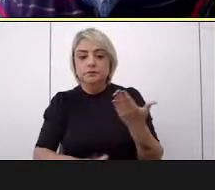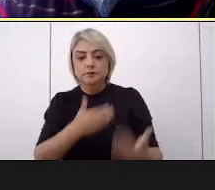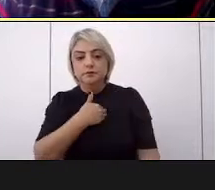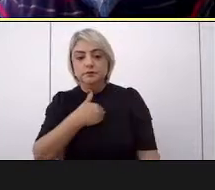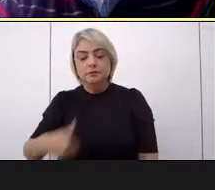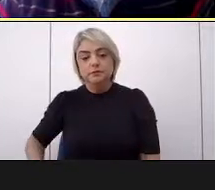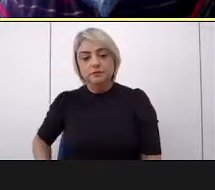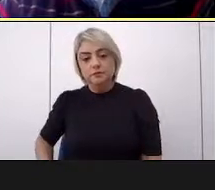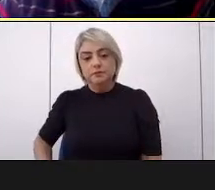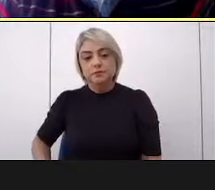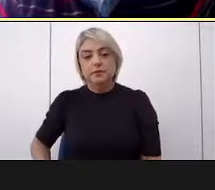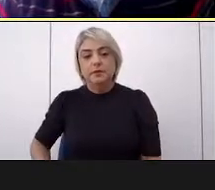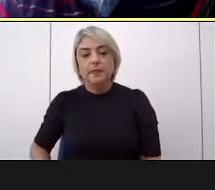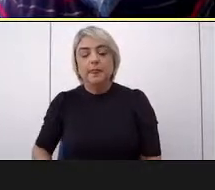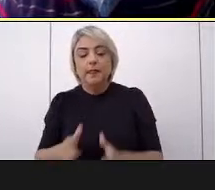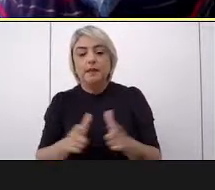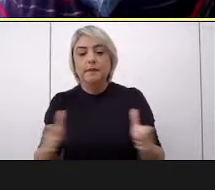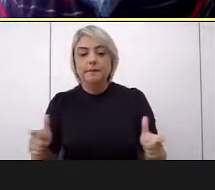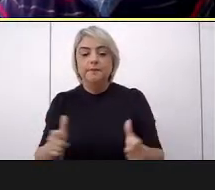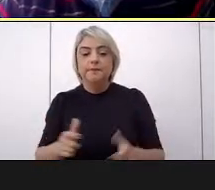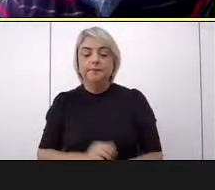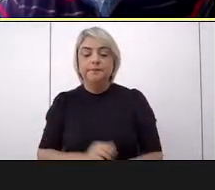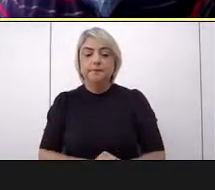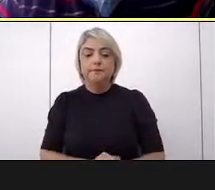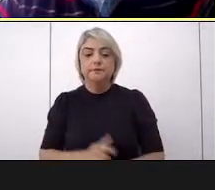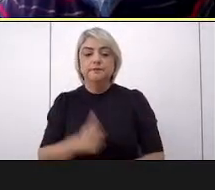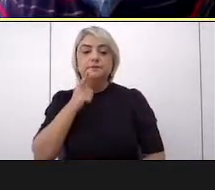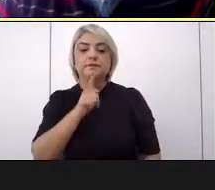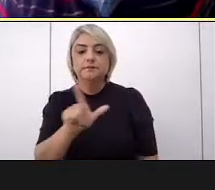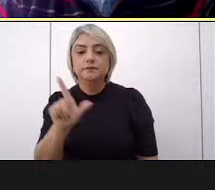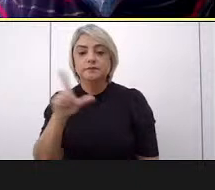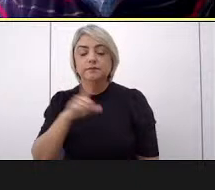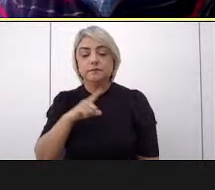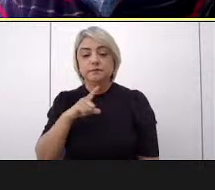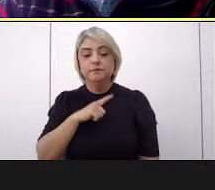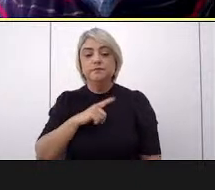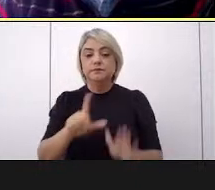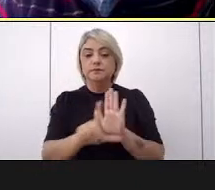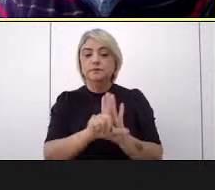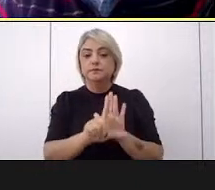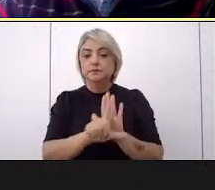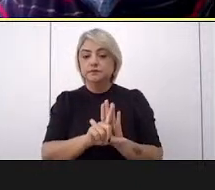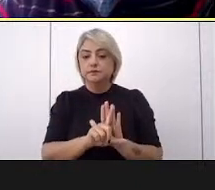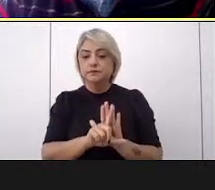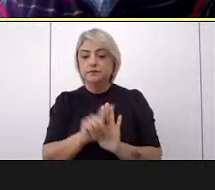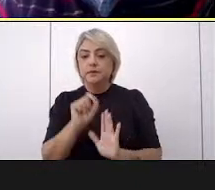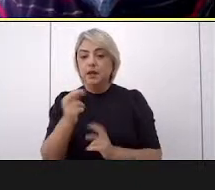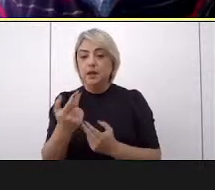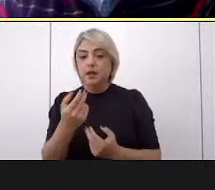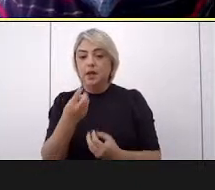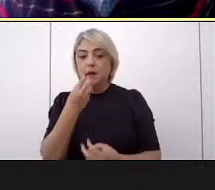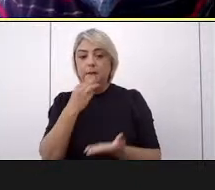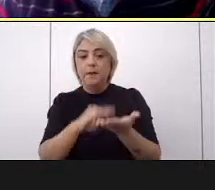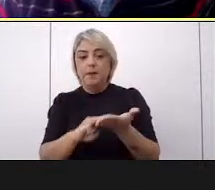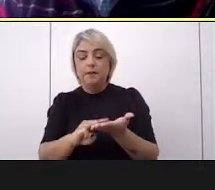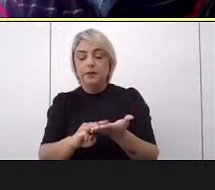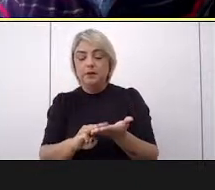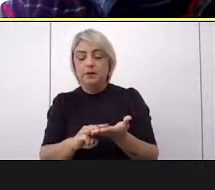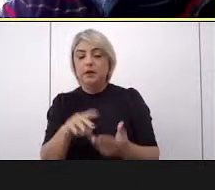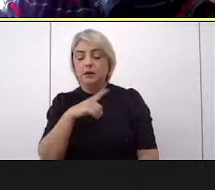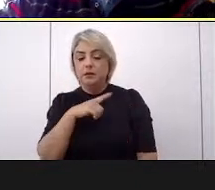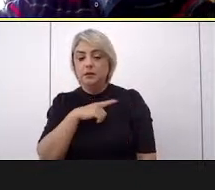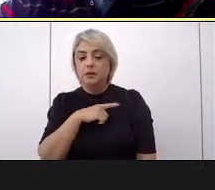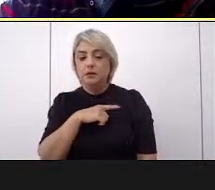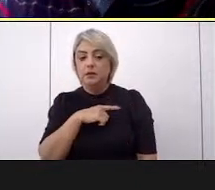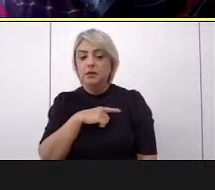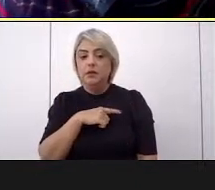have demonstrated that the law is at the same time an external framework, a constitutive element, and a product